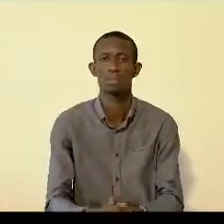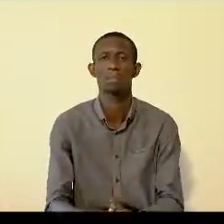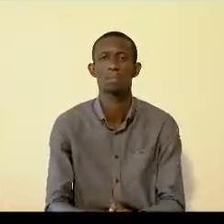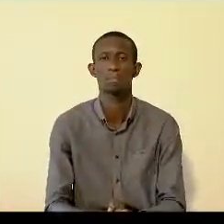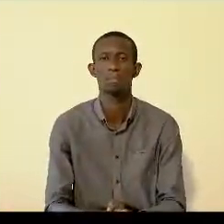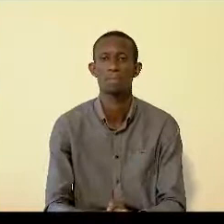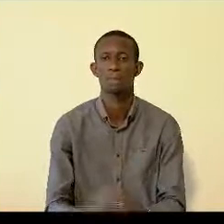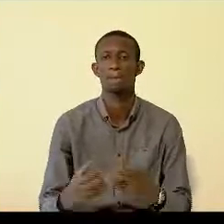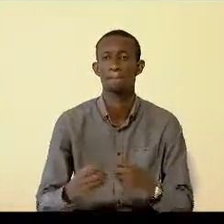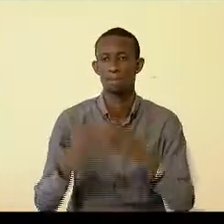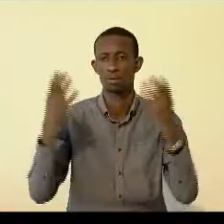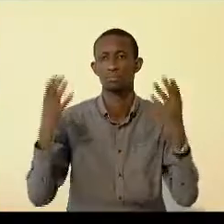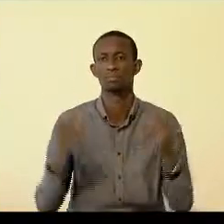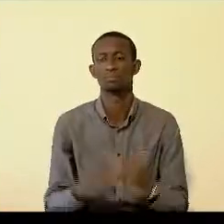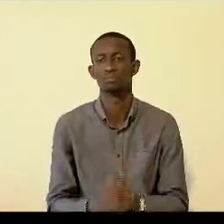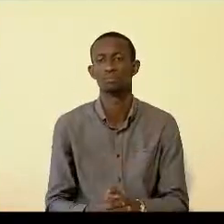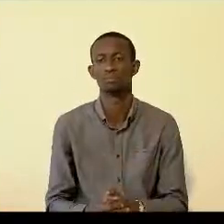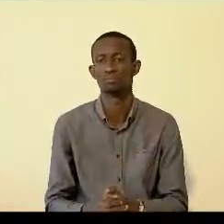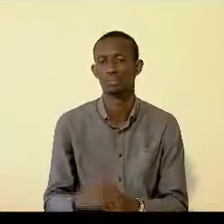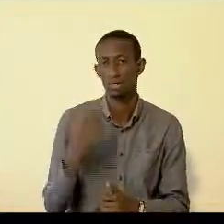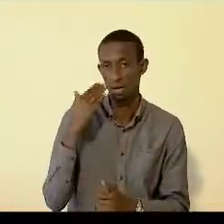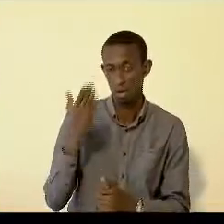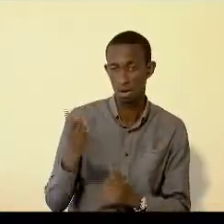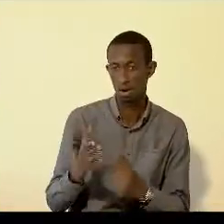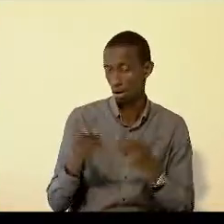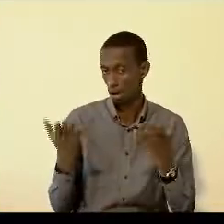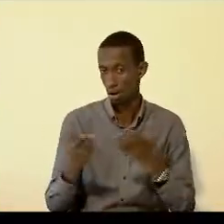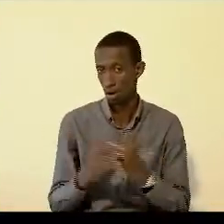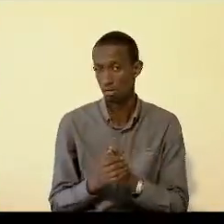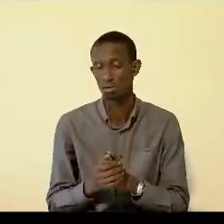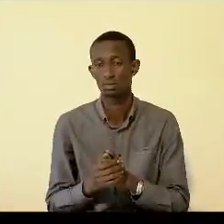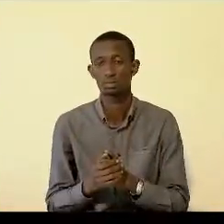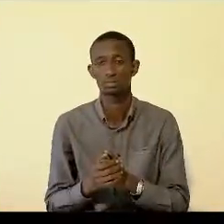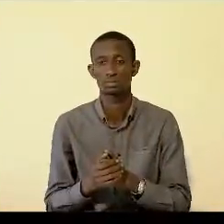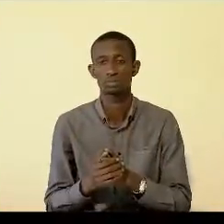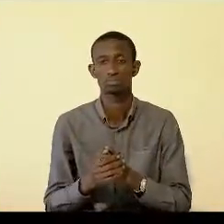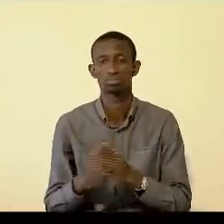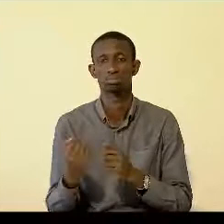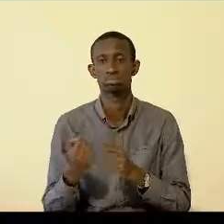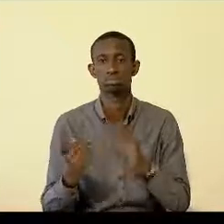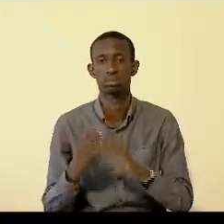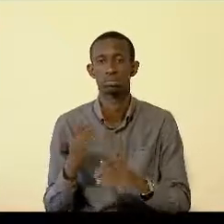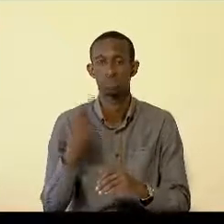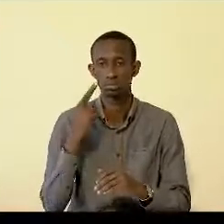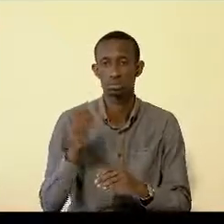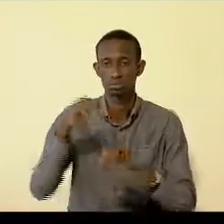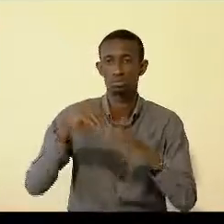the beaker breaks. So you can see how it is very violent as we go down the